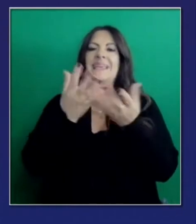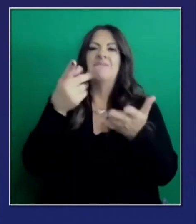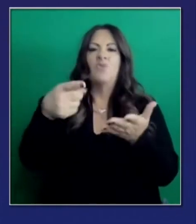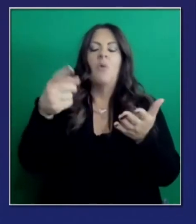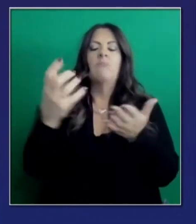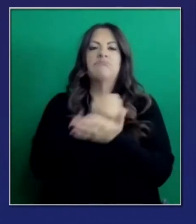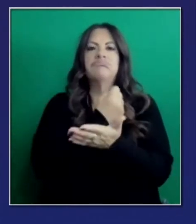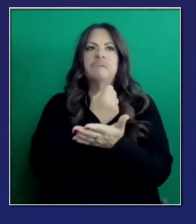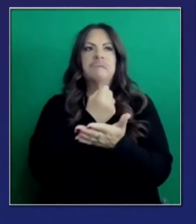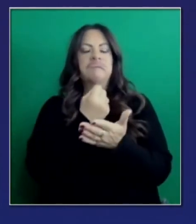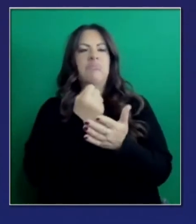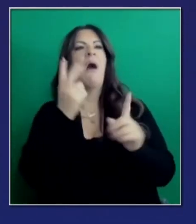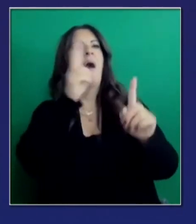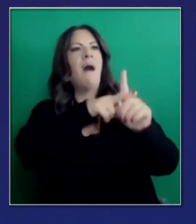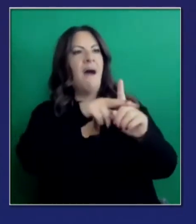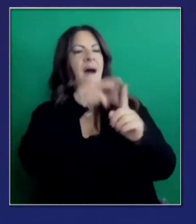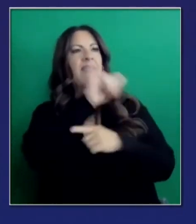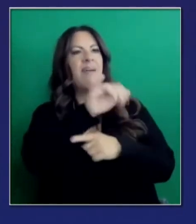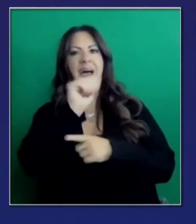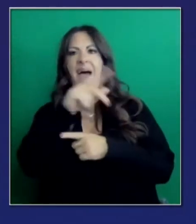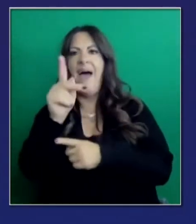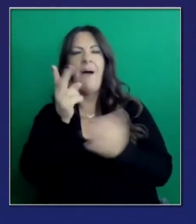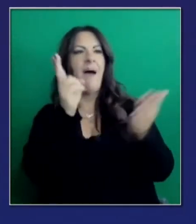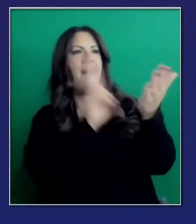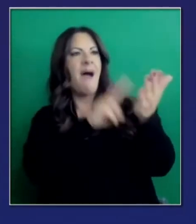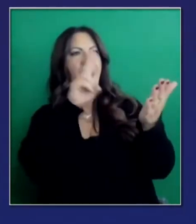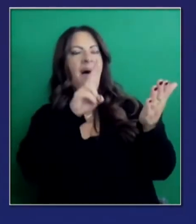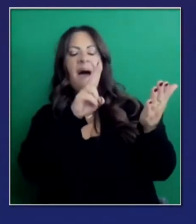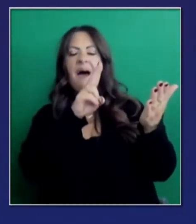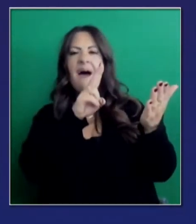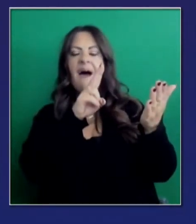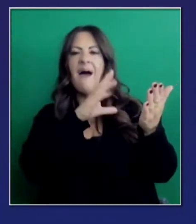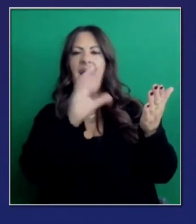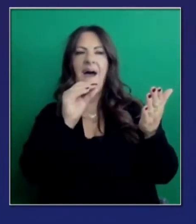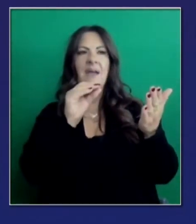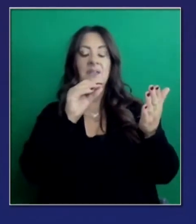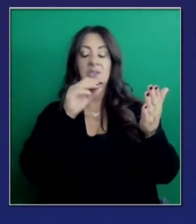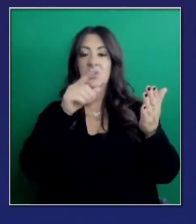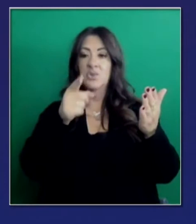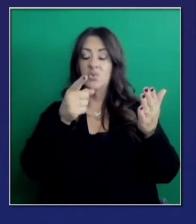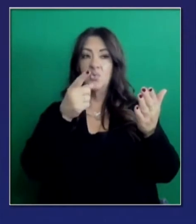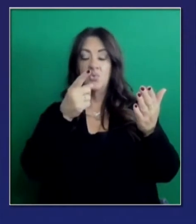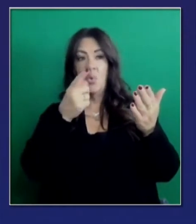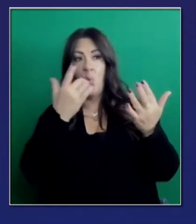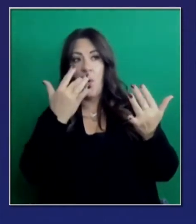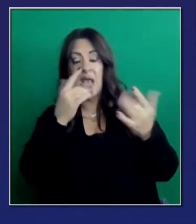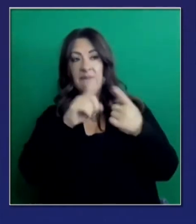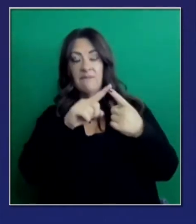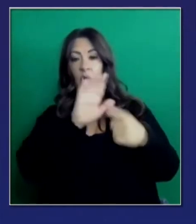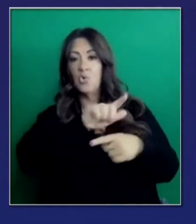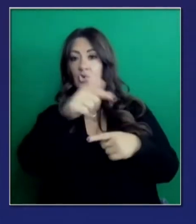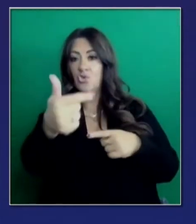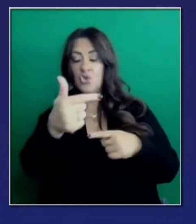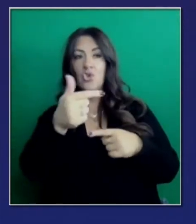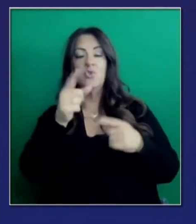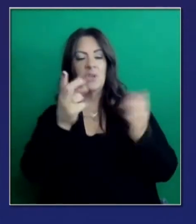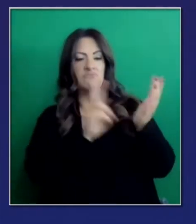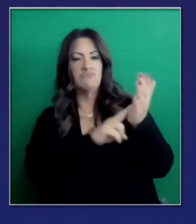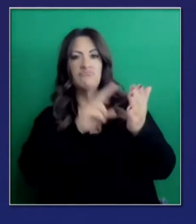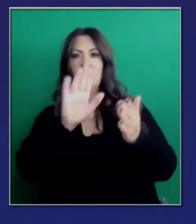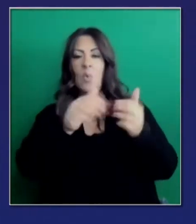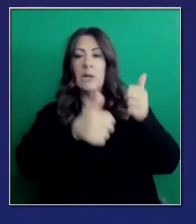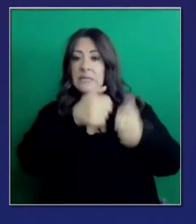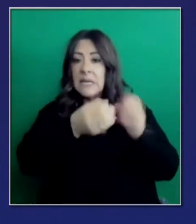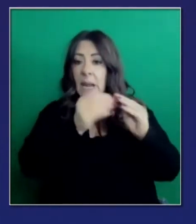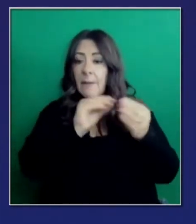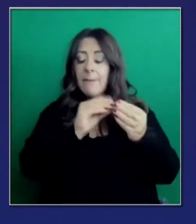Turn platform. You sign up, you get notified via text or email when it's your turn. You could schedule an appointment when it's your turn.